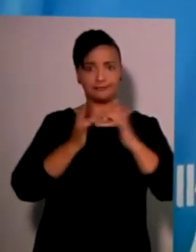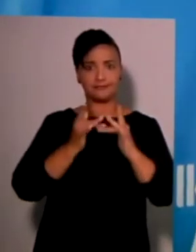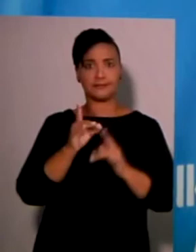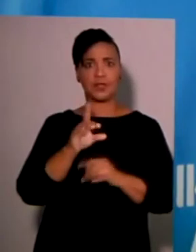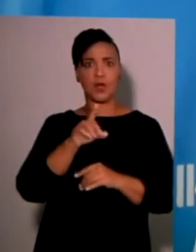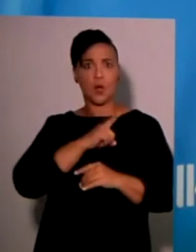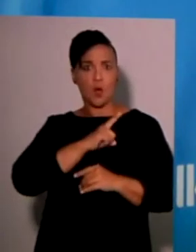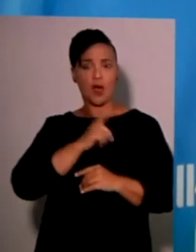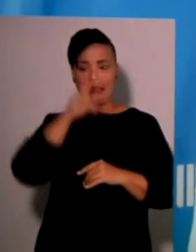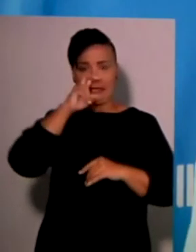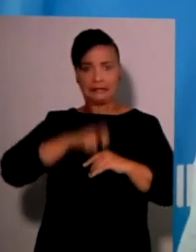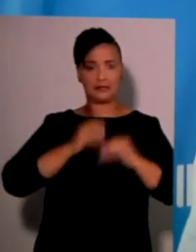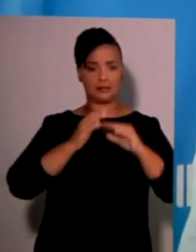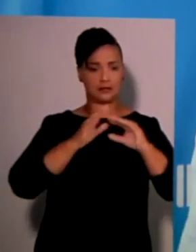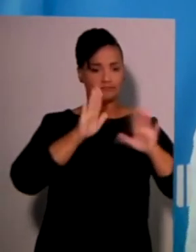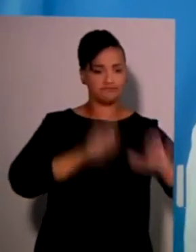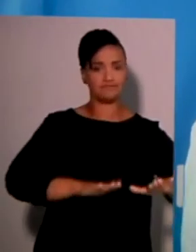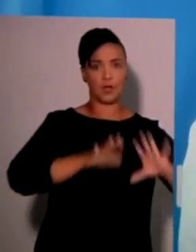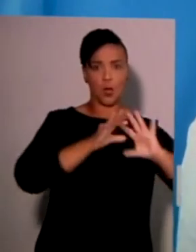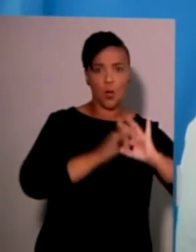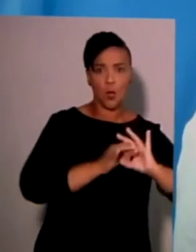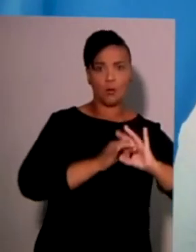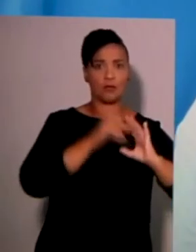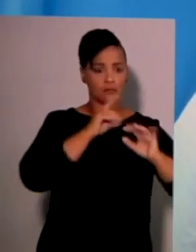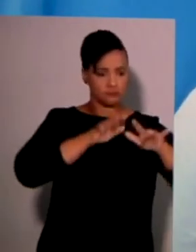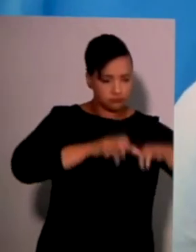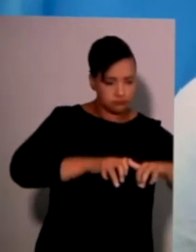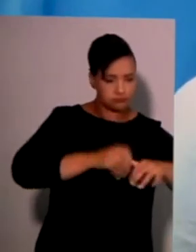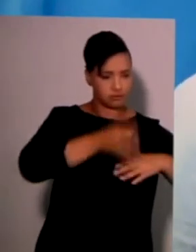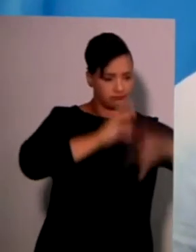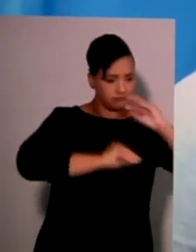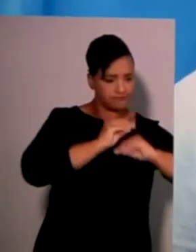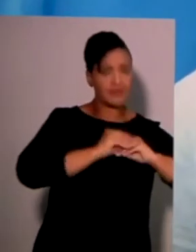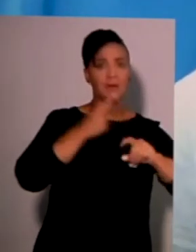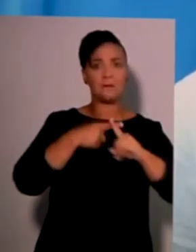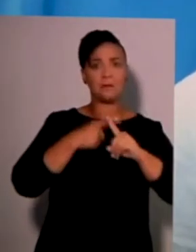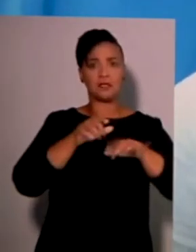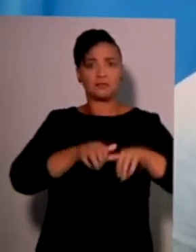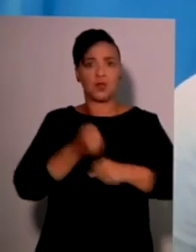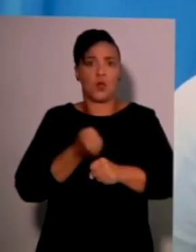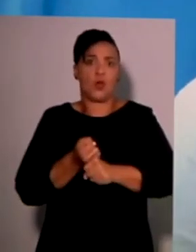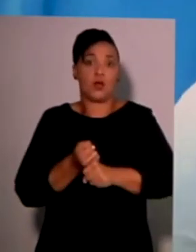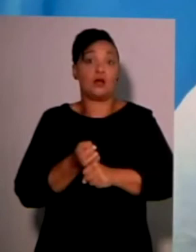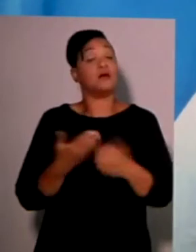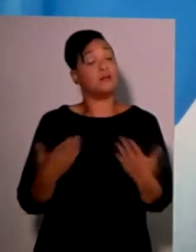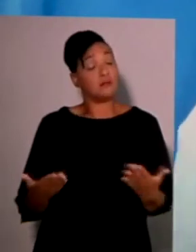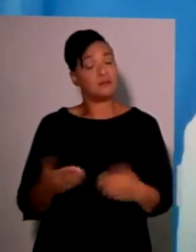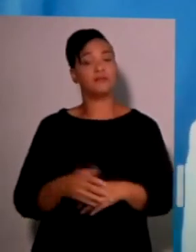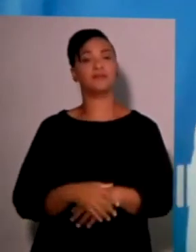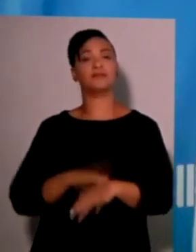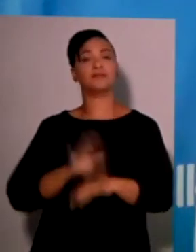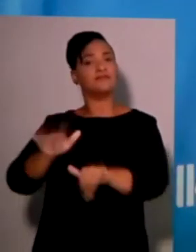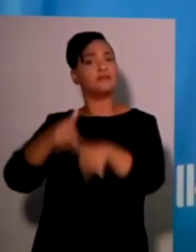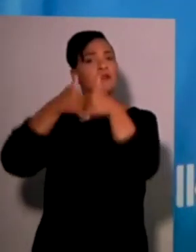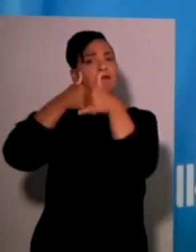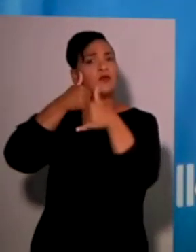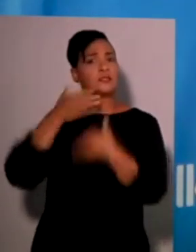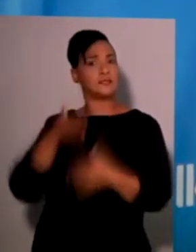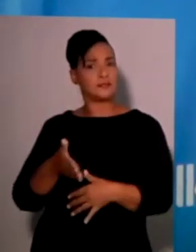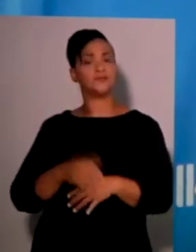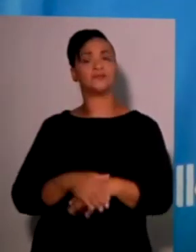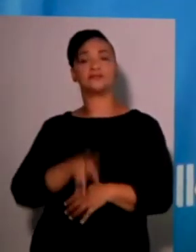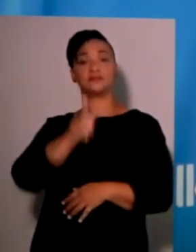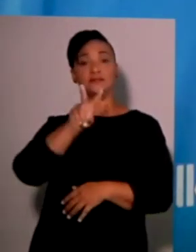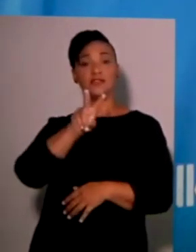people working from home and also learning from home. Insofar as hosted voice seats in the